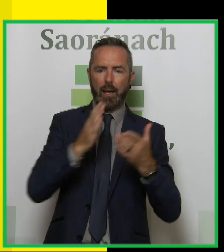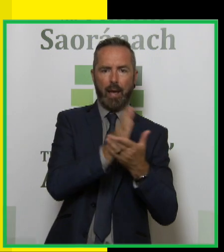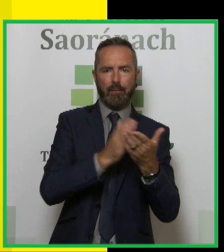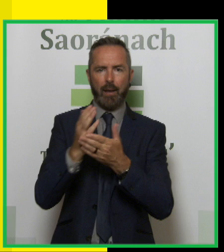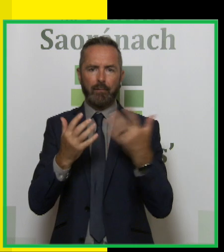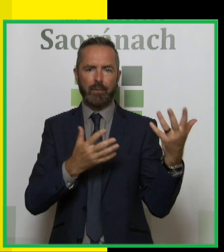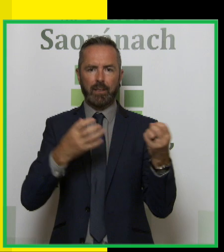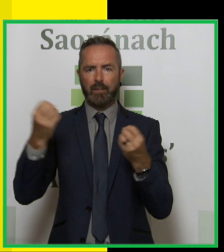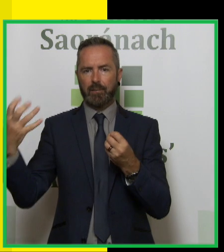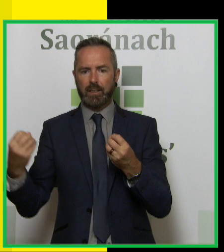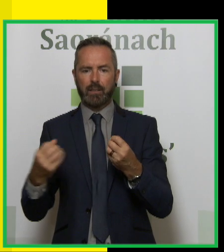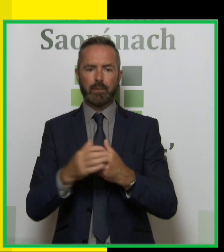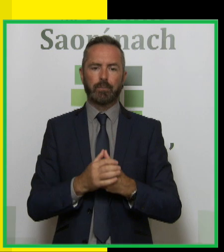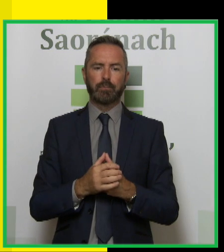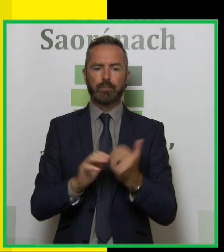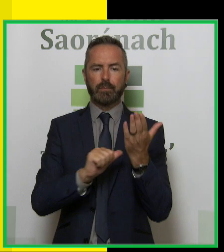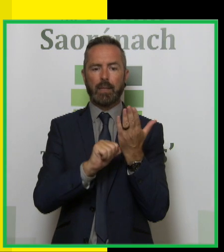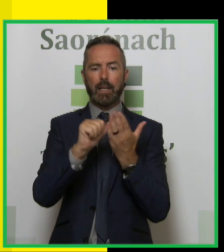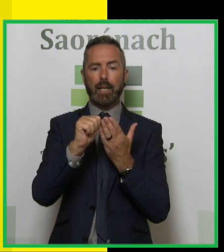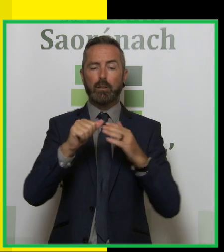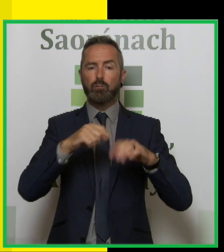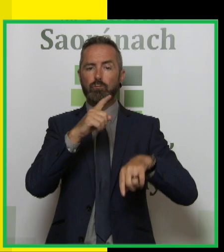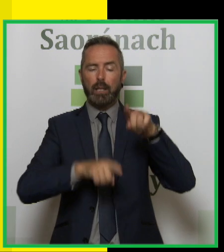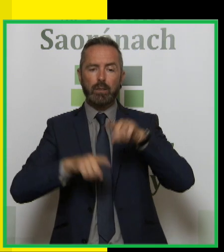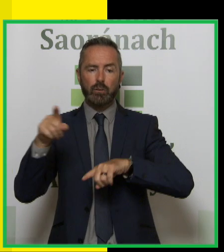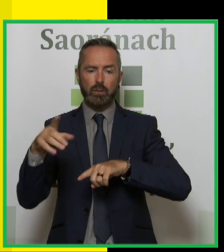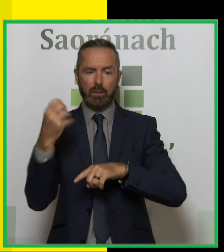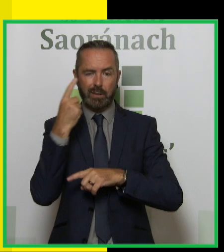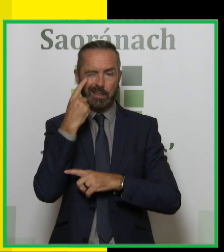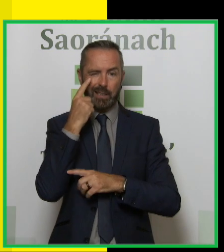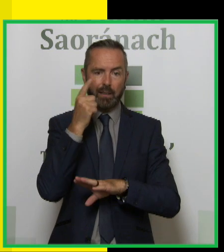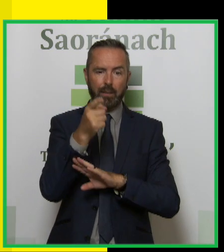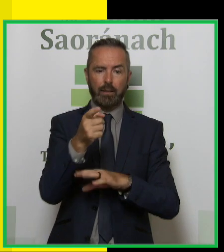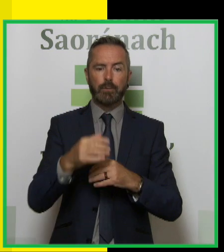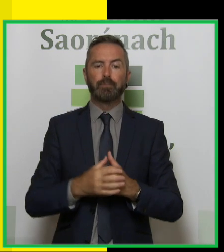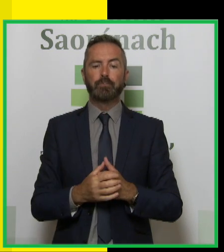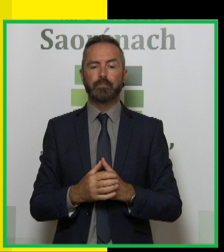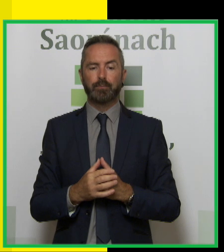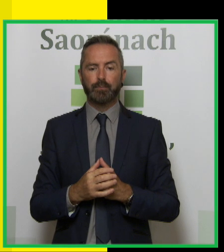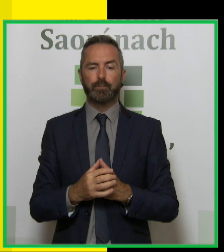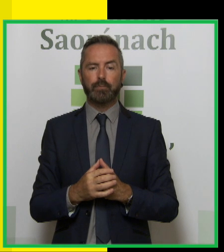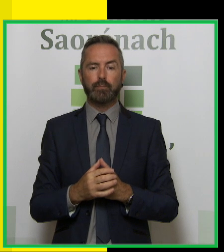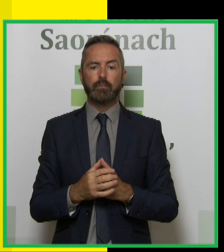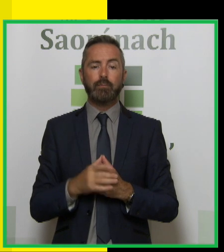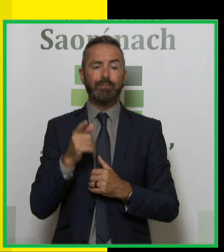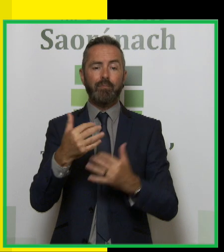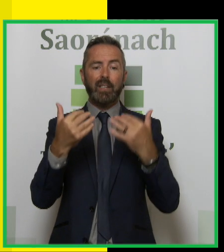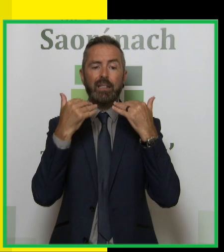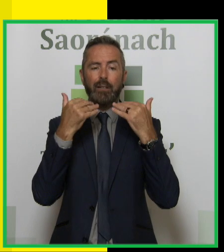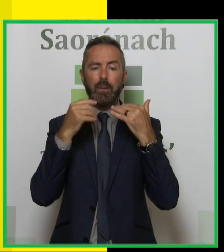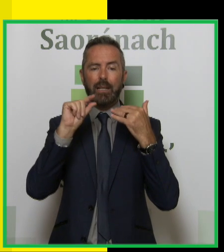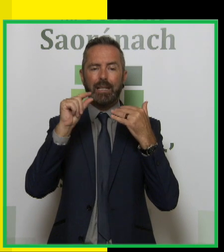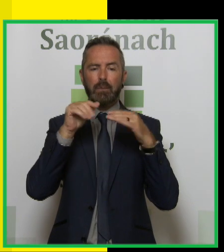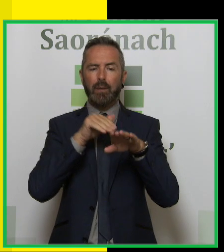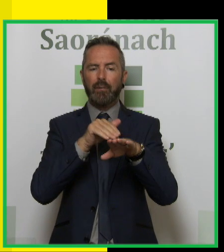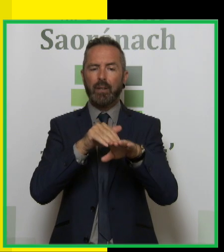50-50. The age range is there. You can see this data is kind of skewed because